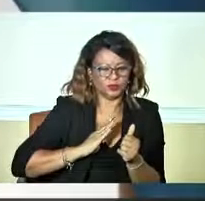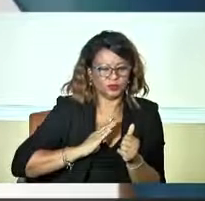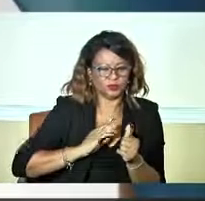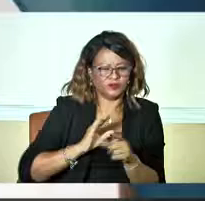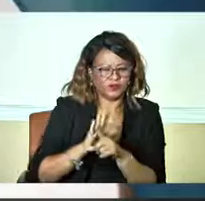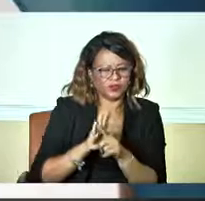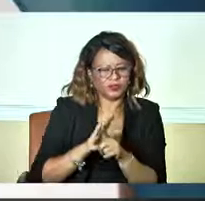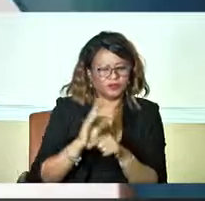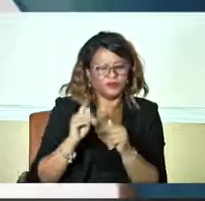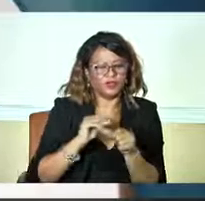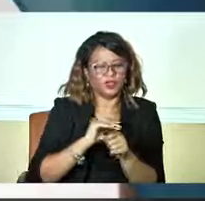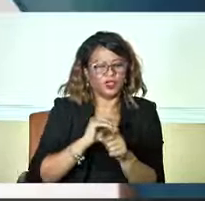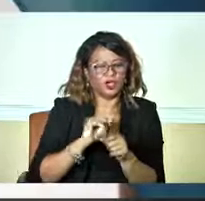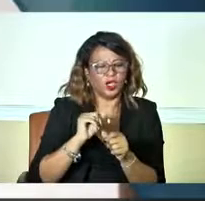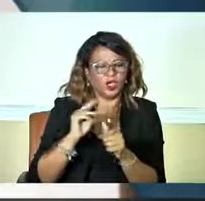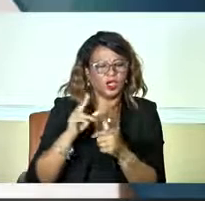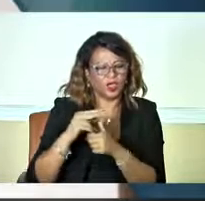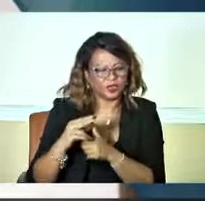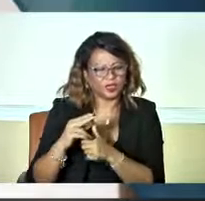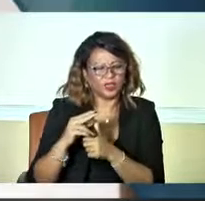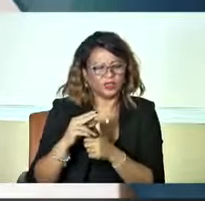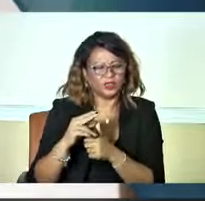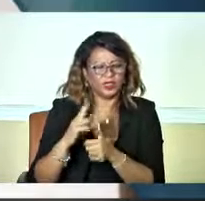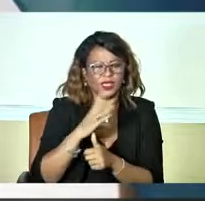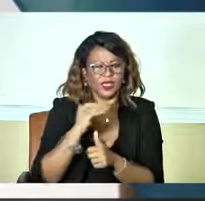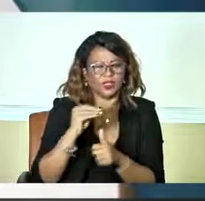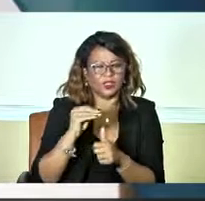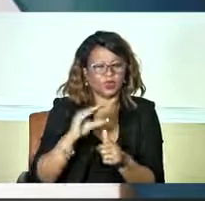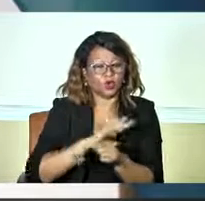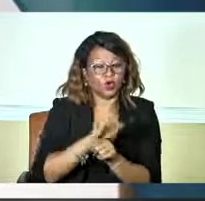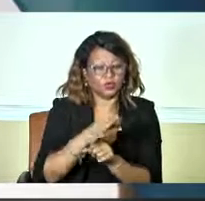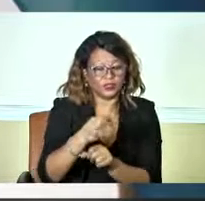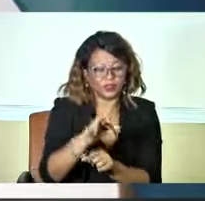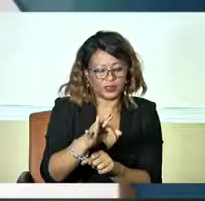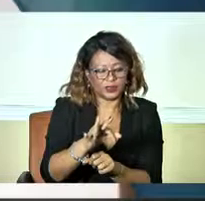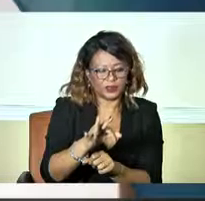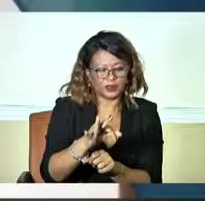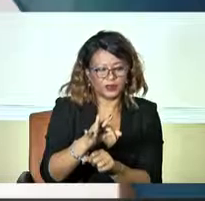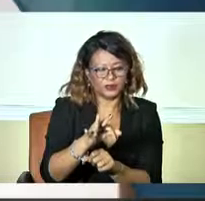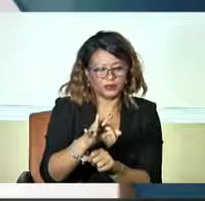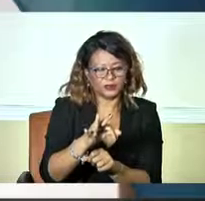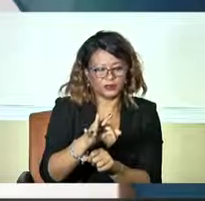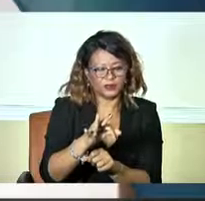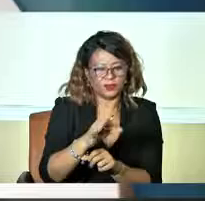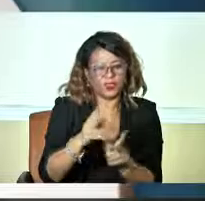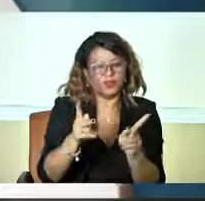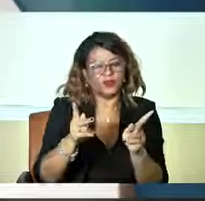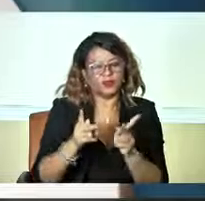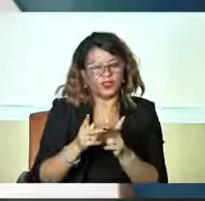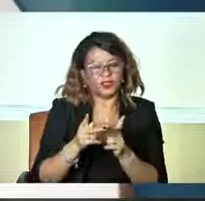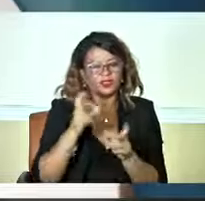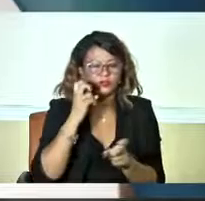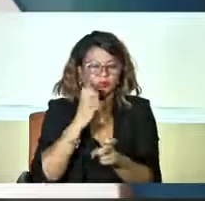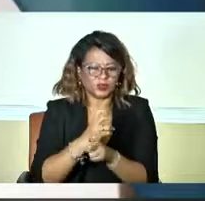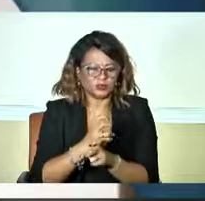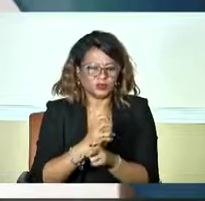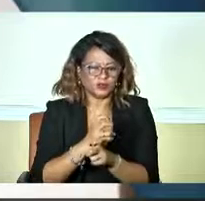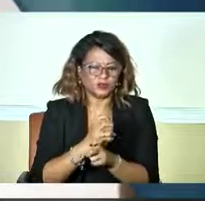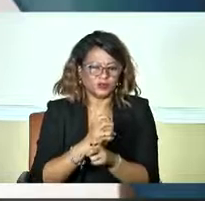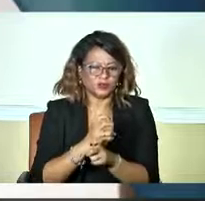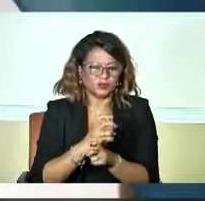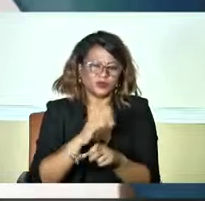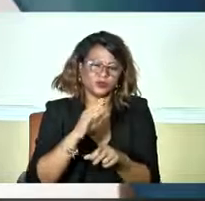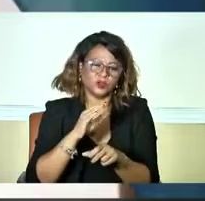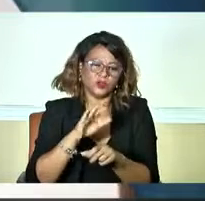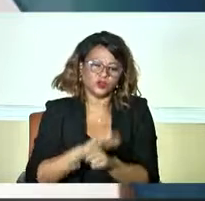effects of Hurricane Dorian, as well as COVID-19. It placed some difficult strains